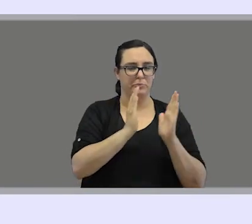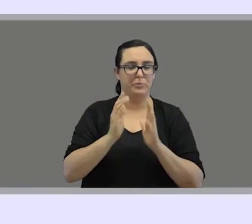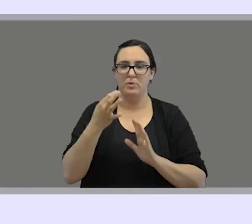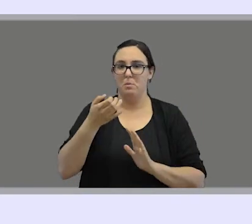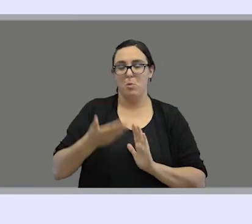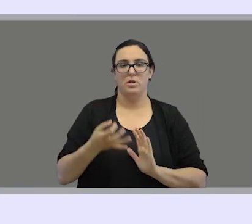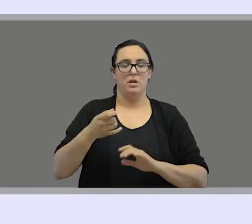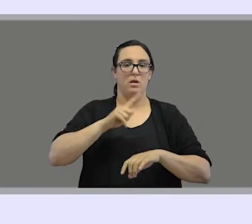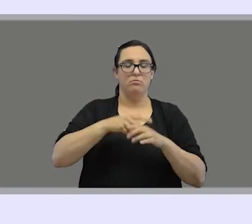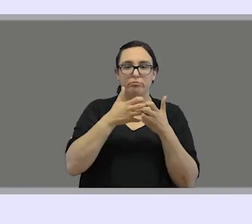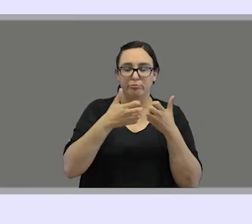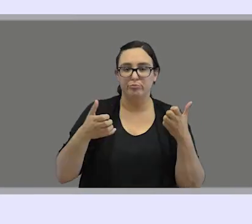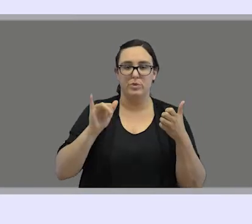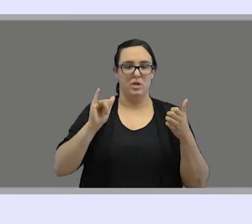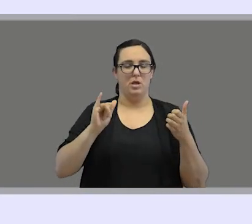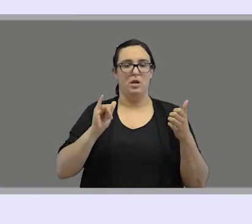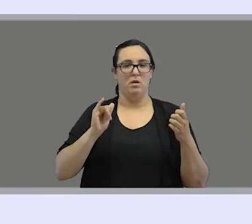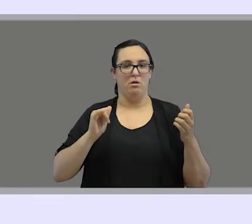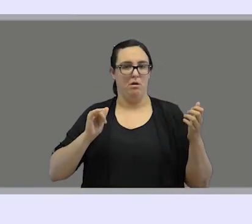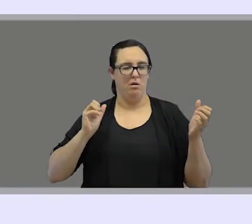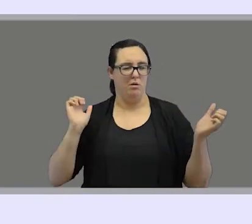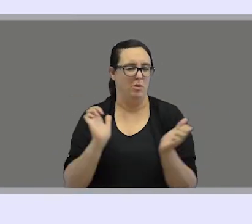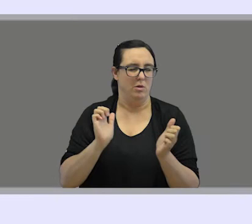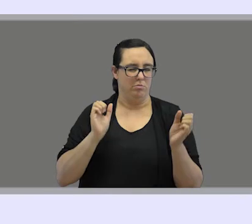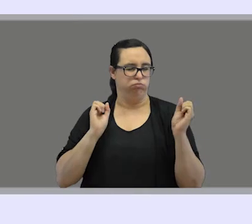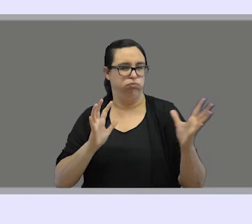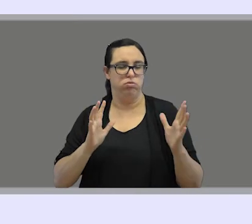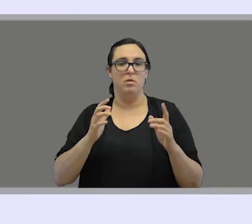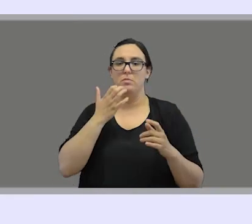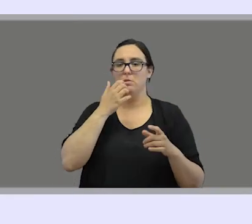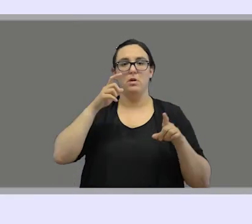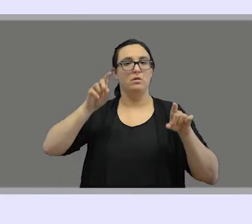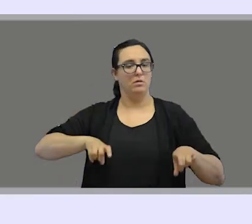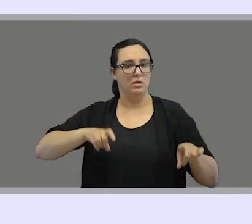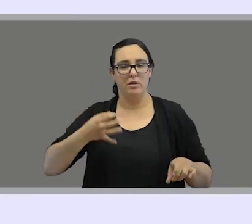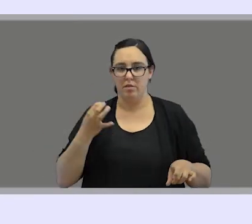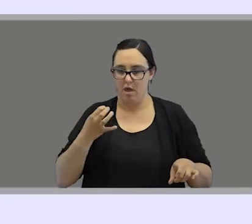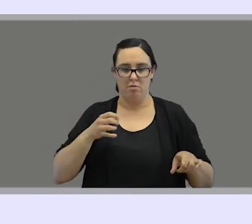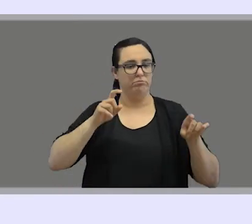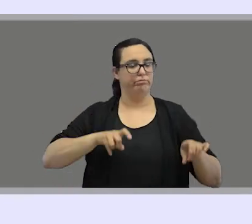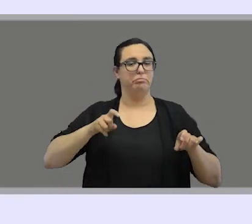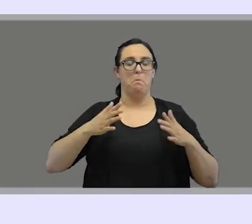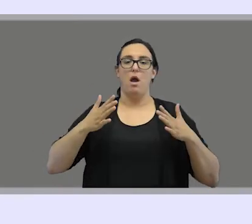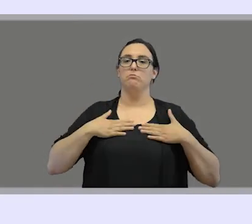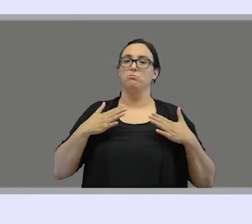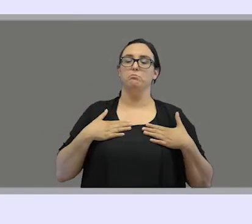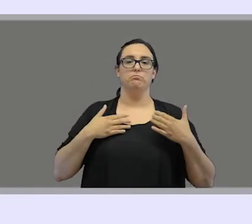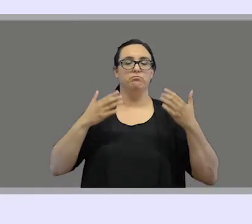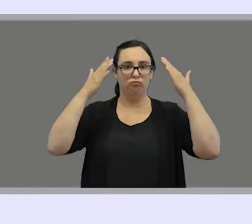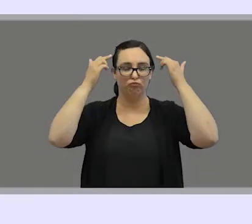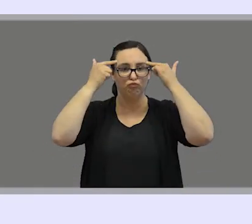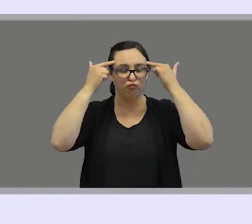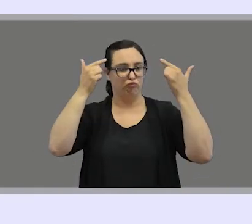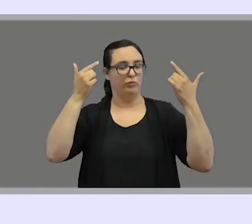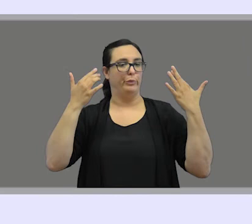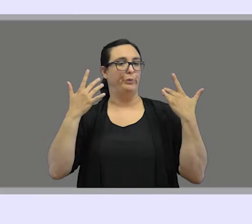into account so that, for example, suitable breaks are provided so that the physical and mental